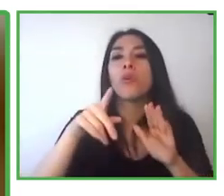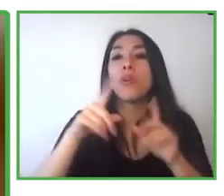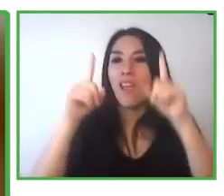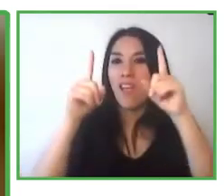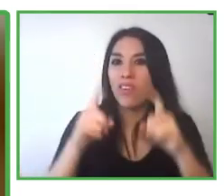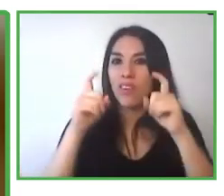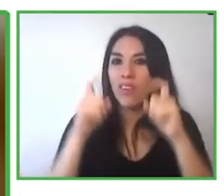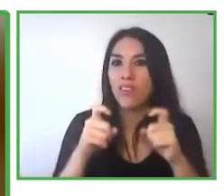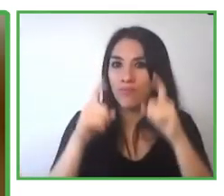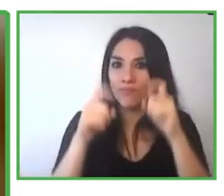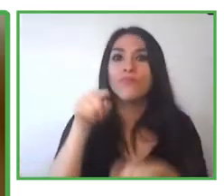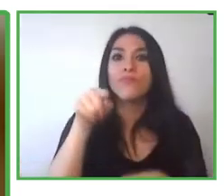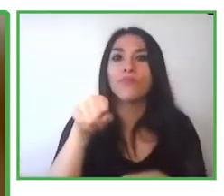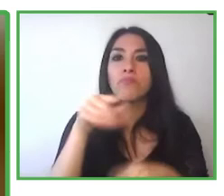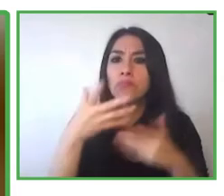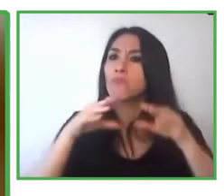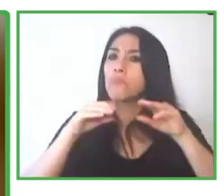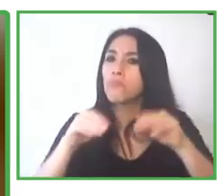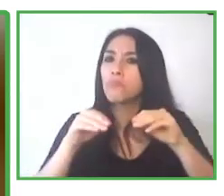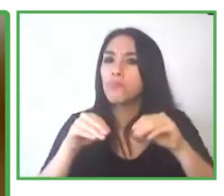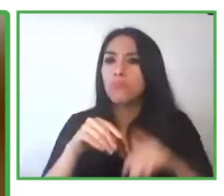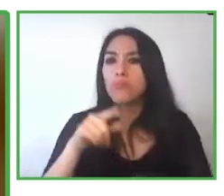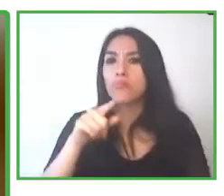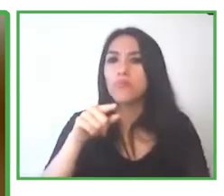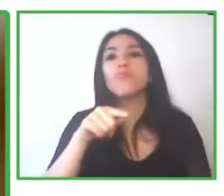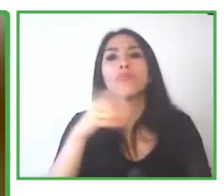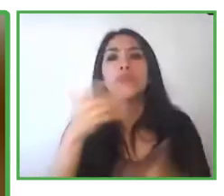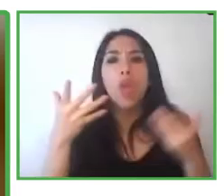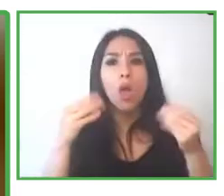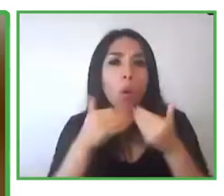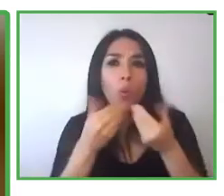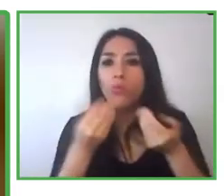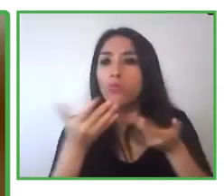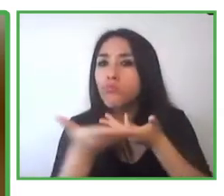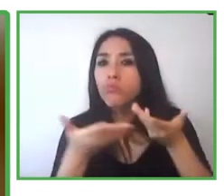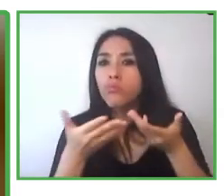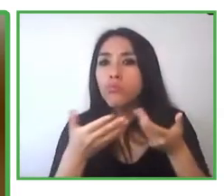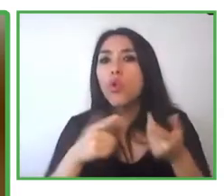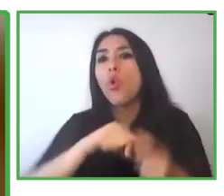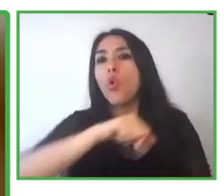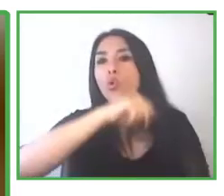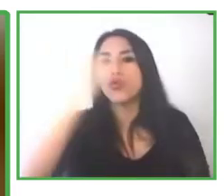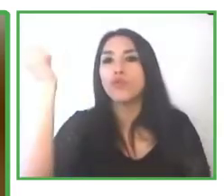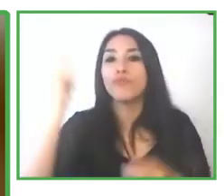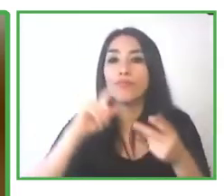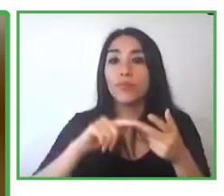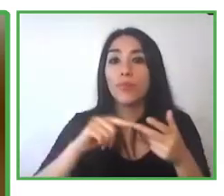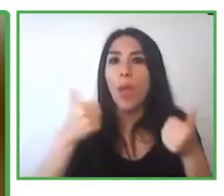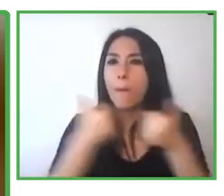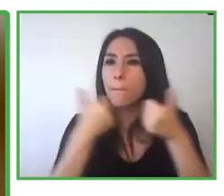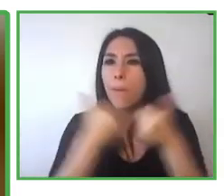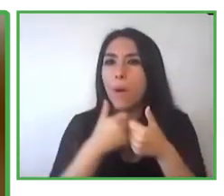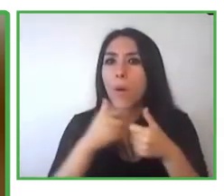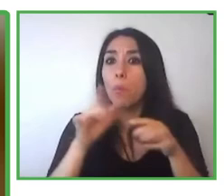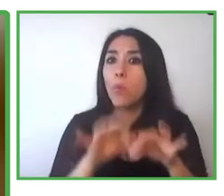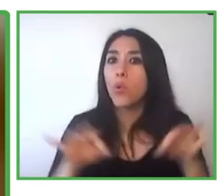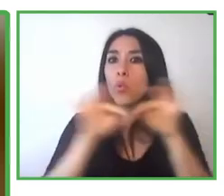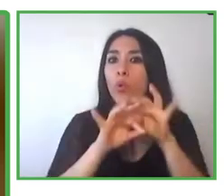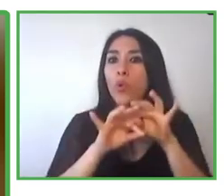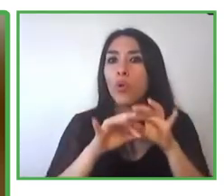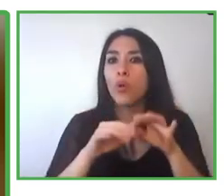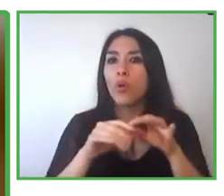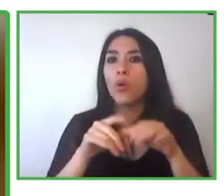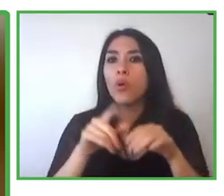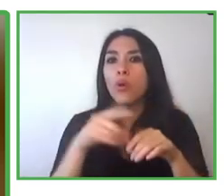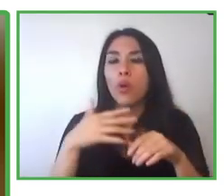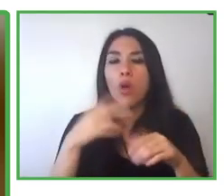several indicators for the material and the transfer itself, and the other more important ones will measure